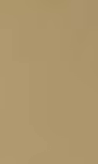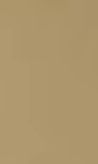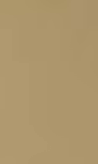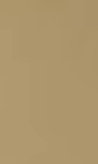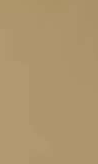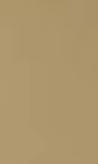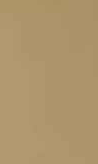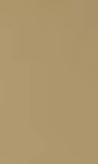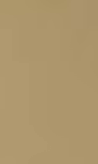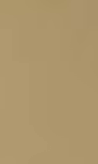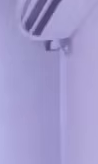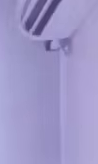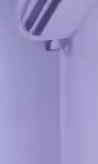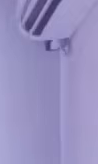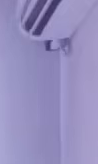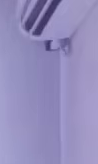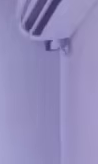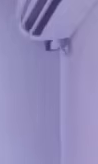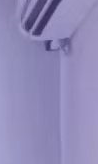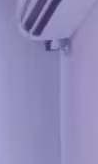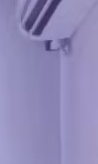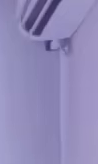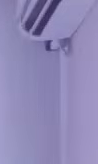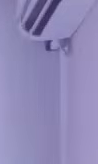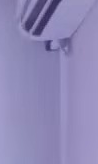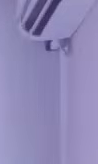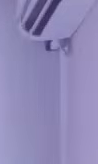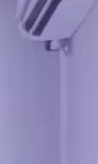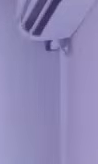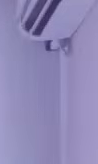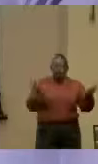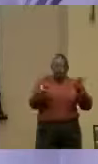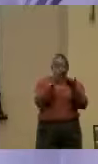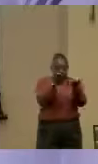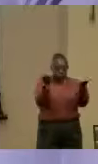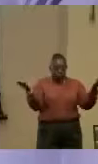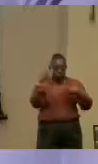these developments are relevant to everybody in this room.